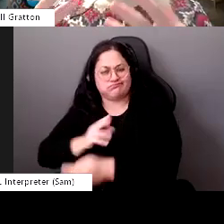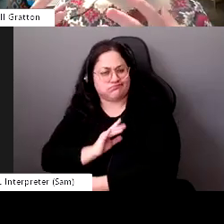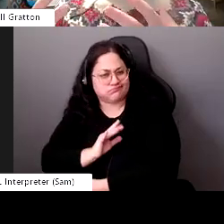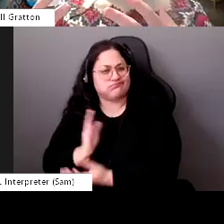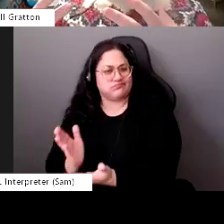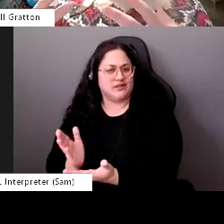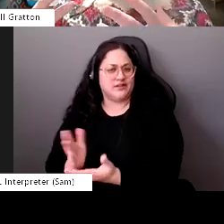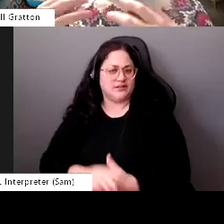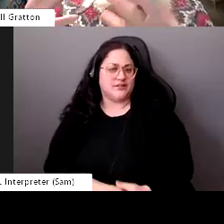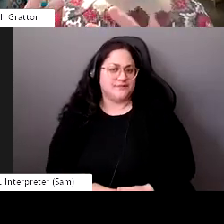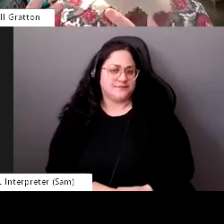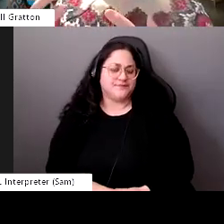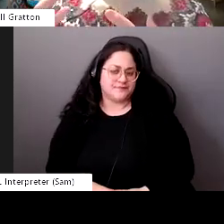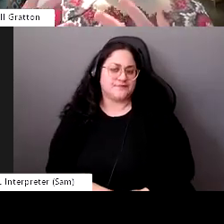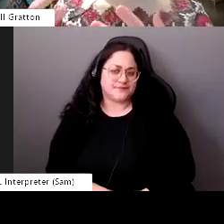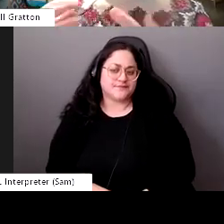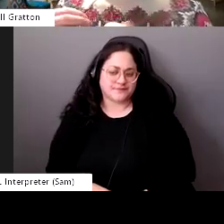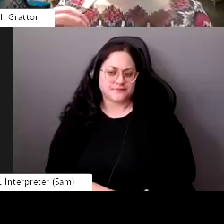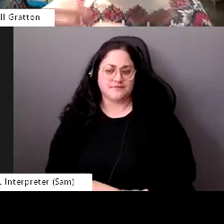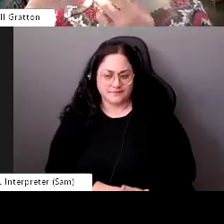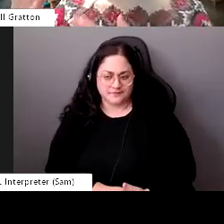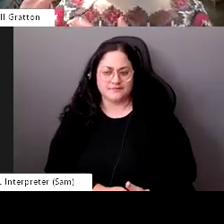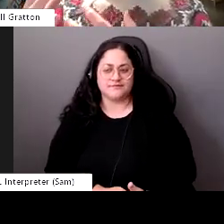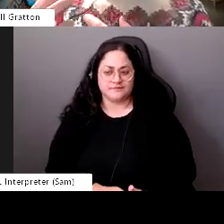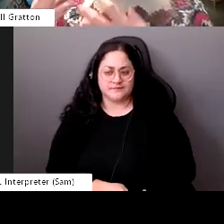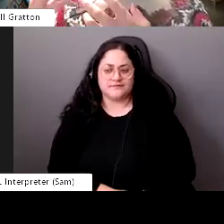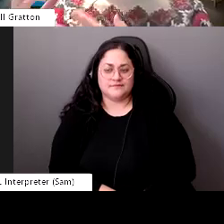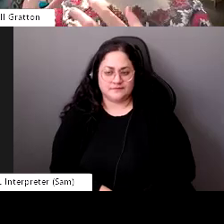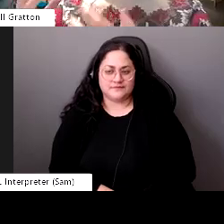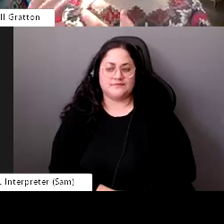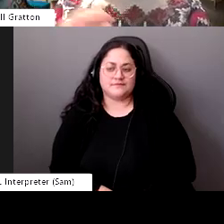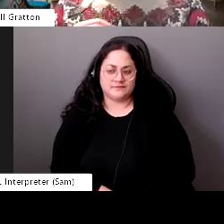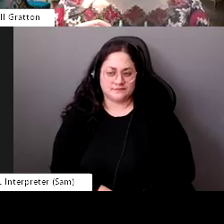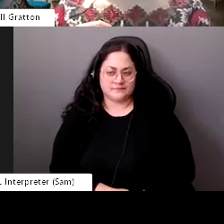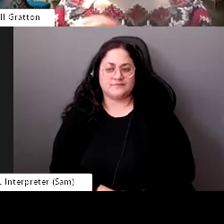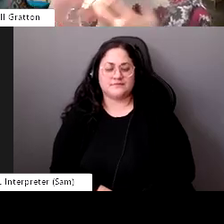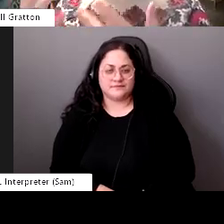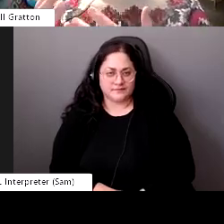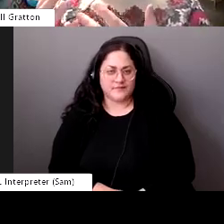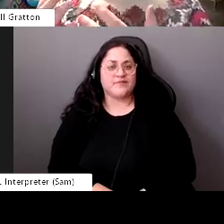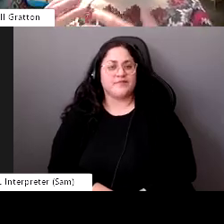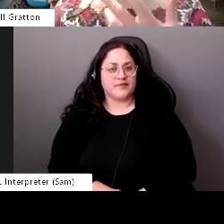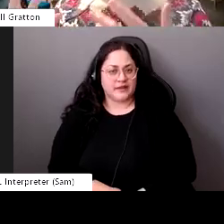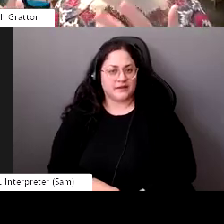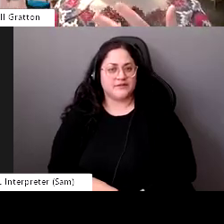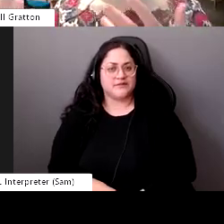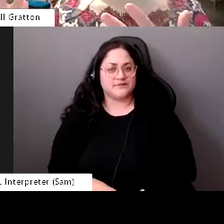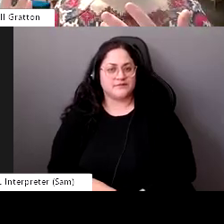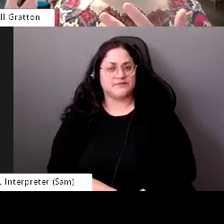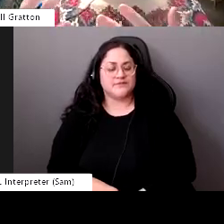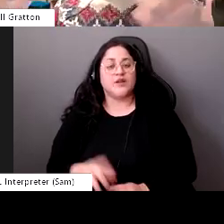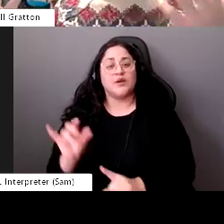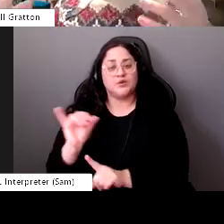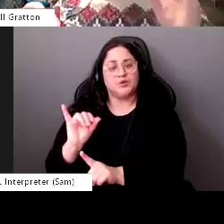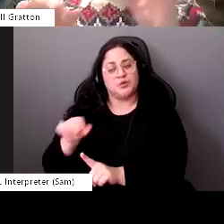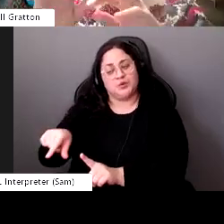you exactly, almost exactly what you want, and also in the context that is appropriate to you. So for example, if you're looking for a restaurant